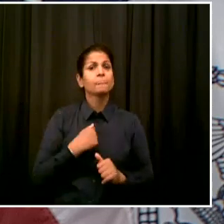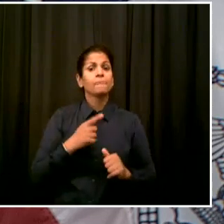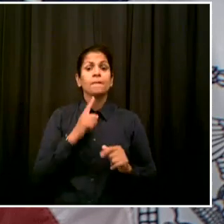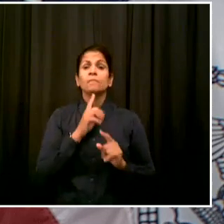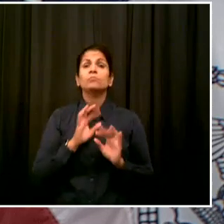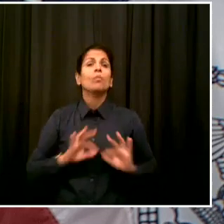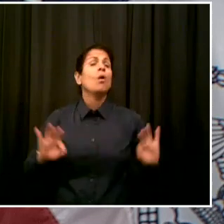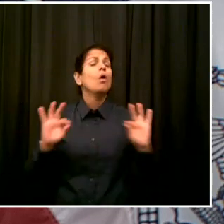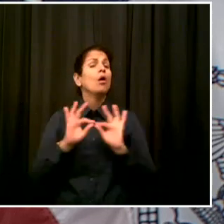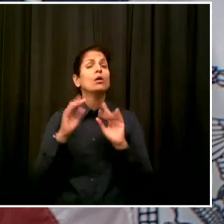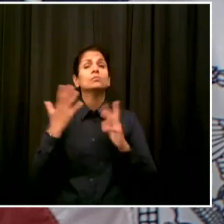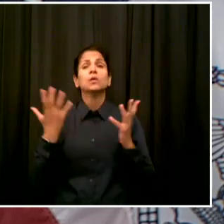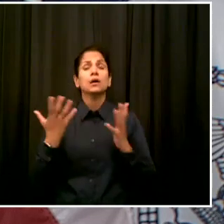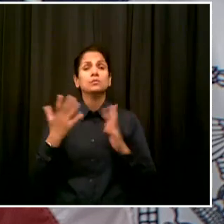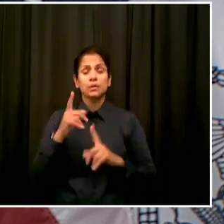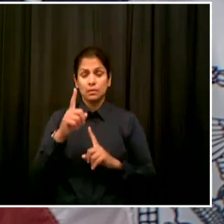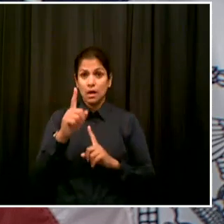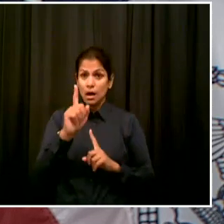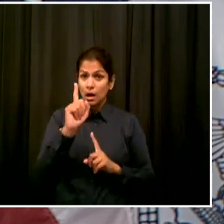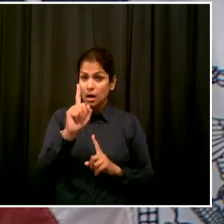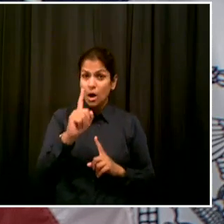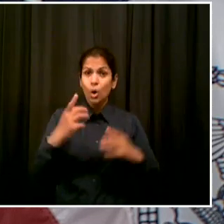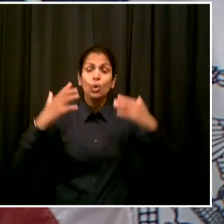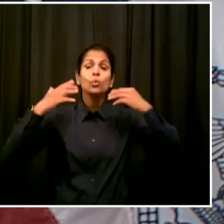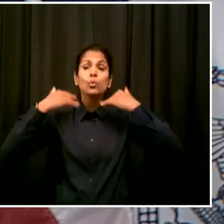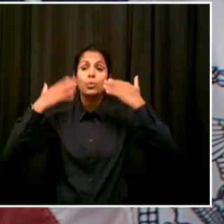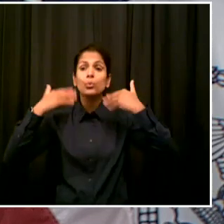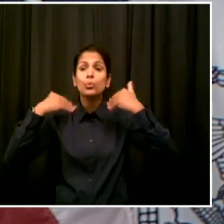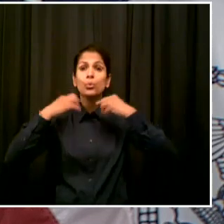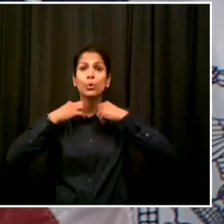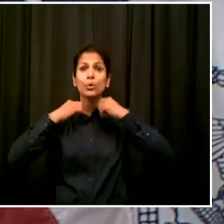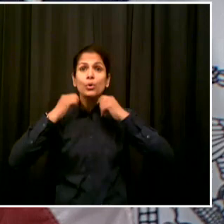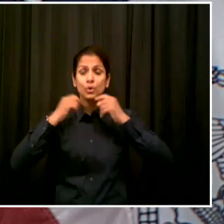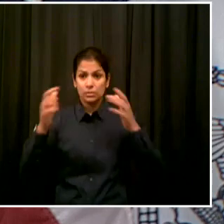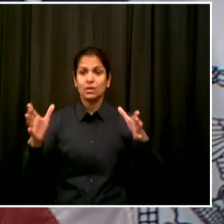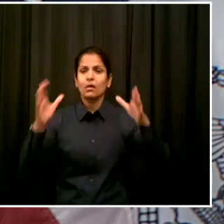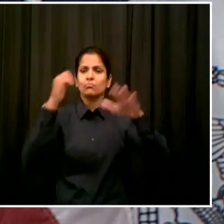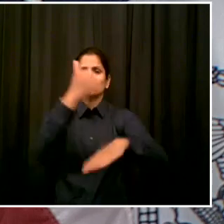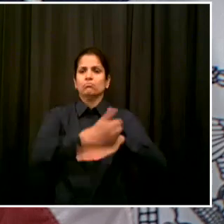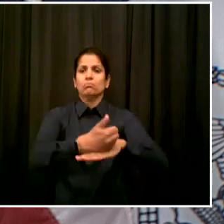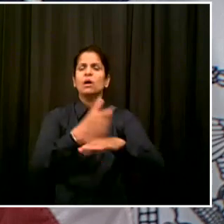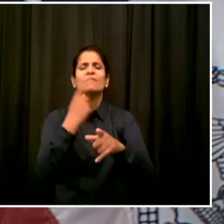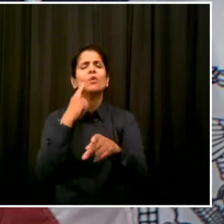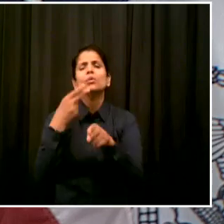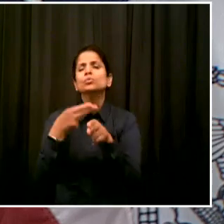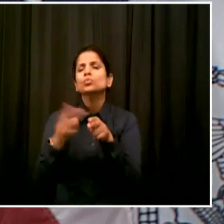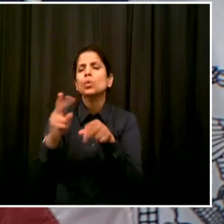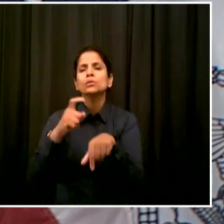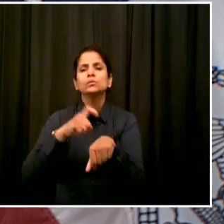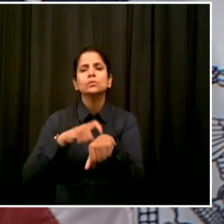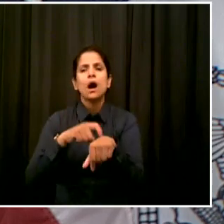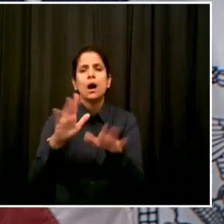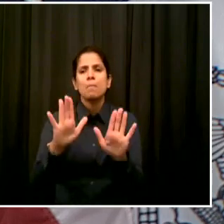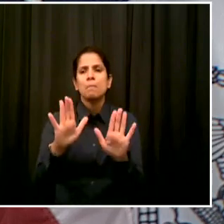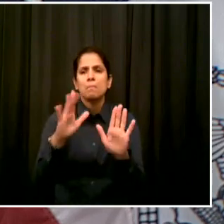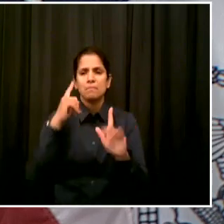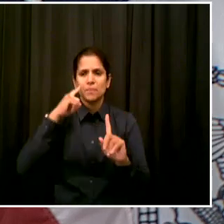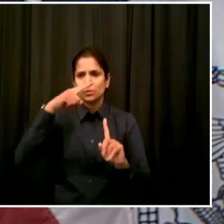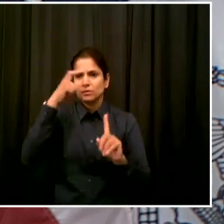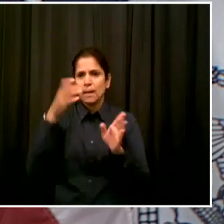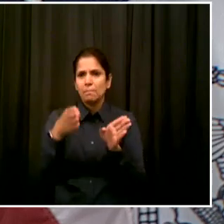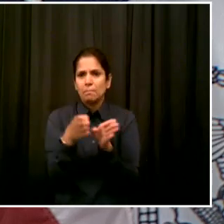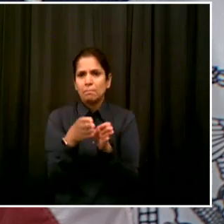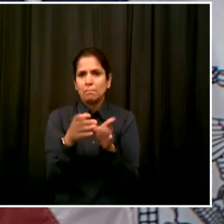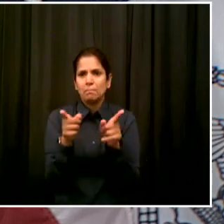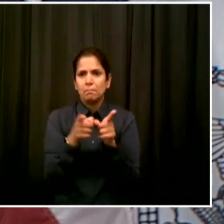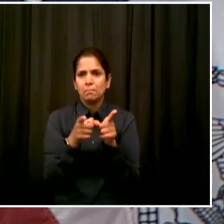reality. Typically, someone is there, for a day or a part of a day, maybe several days in the daytime hours, but it's something that's